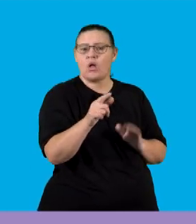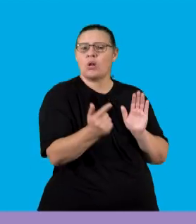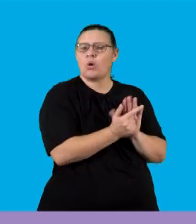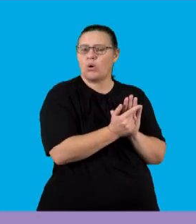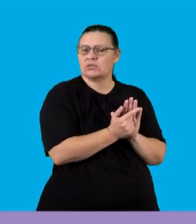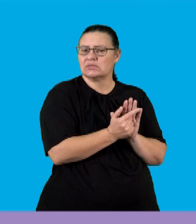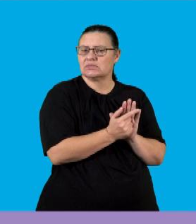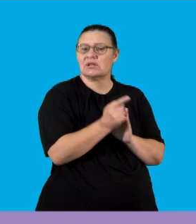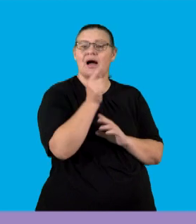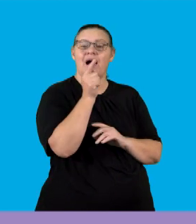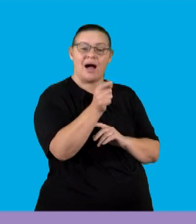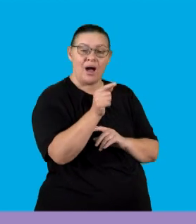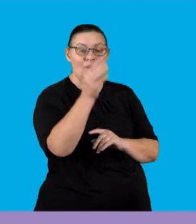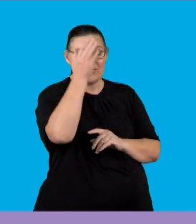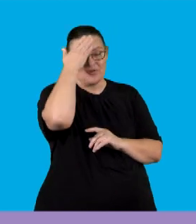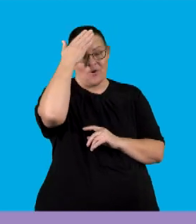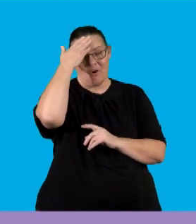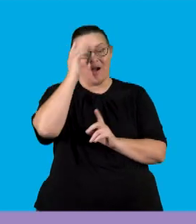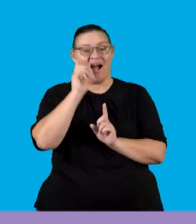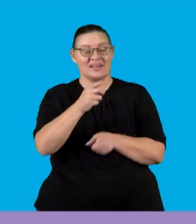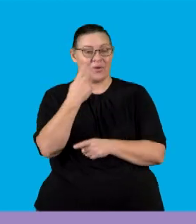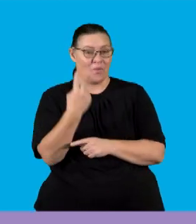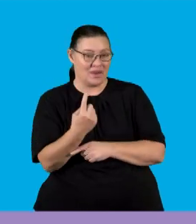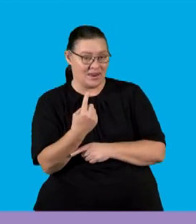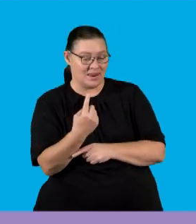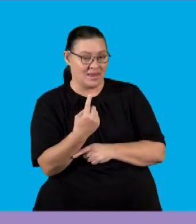needs to be a 0. So how would we move from